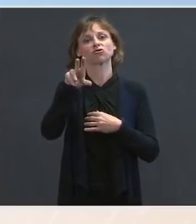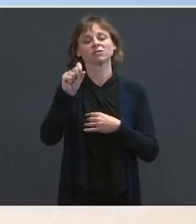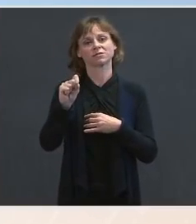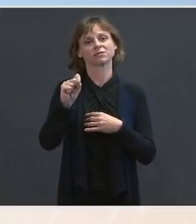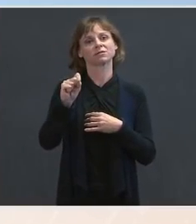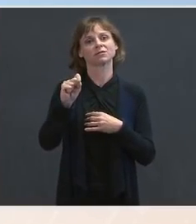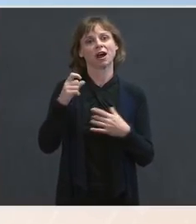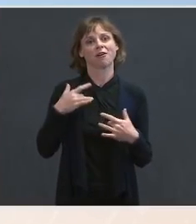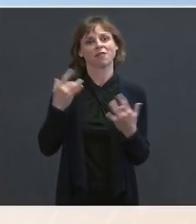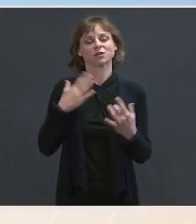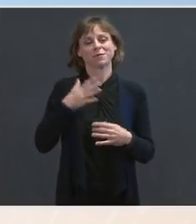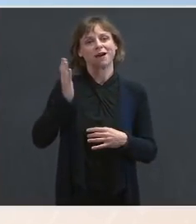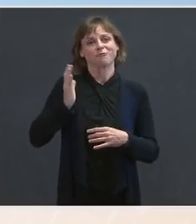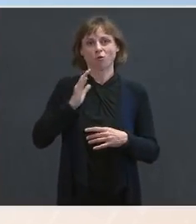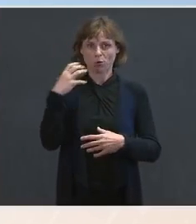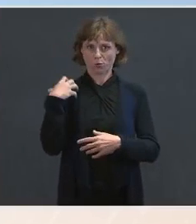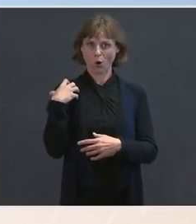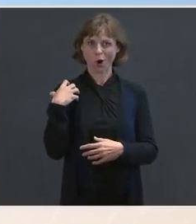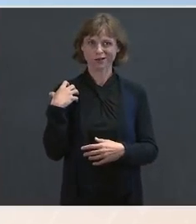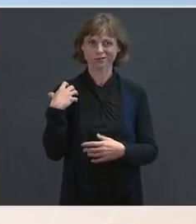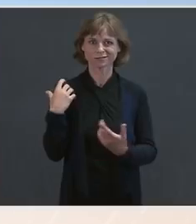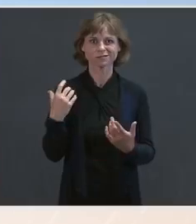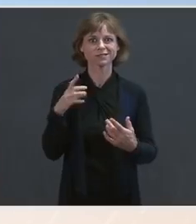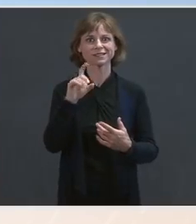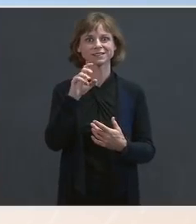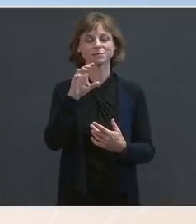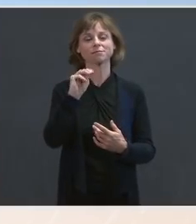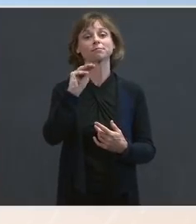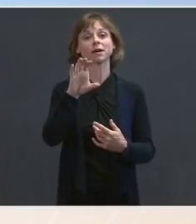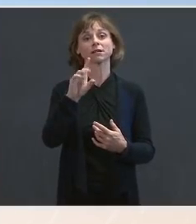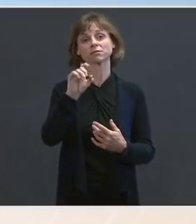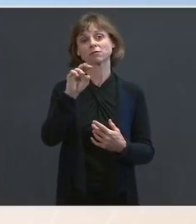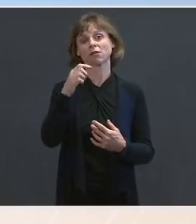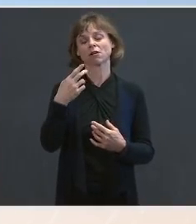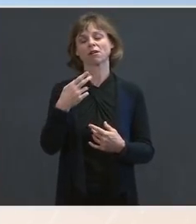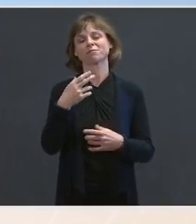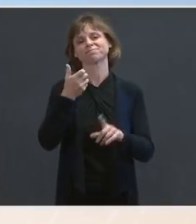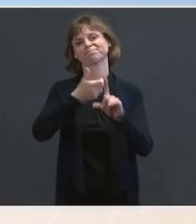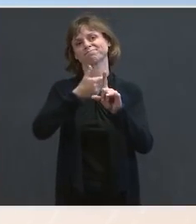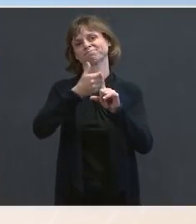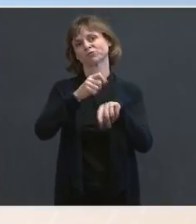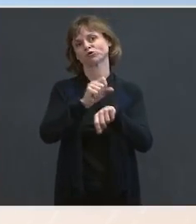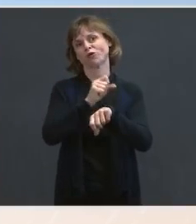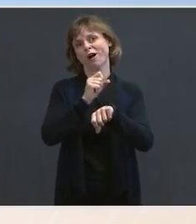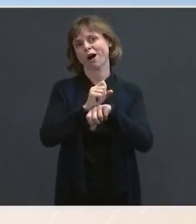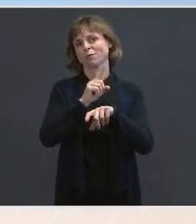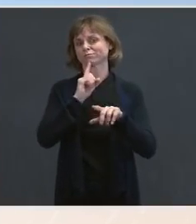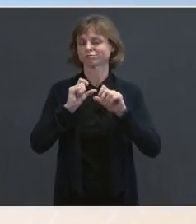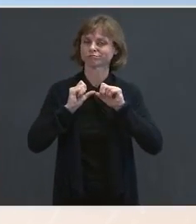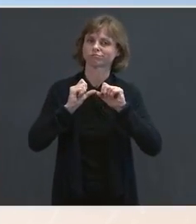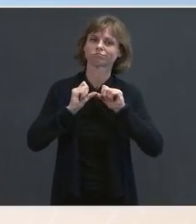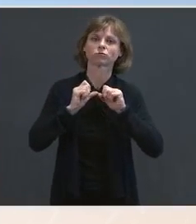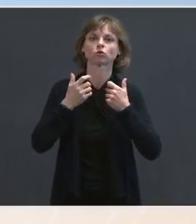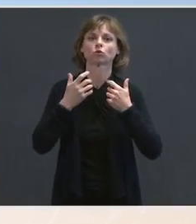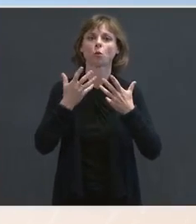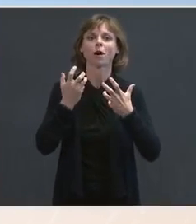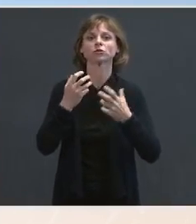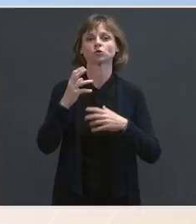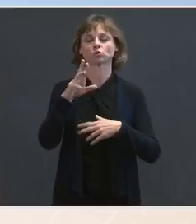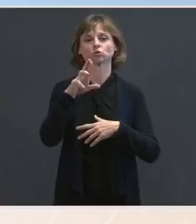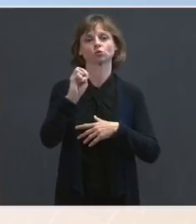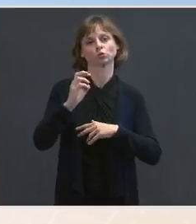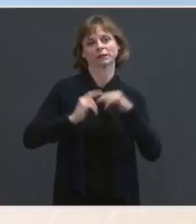boss, Denis McDonough, who is working tirelessly to build and restore trust in the VA. As you all know,